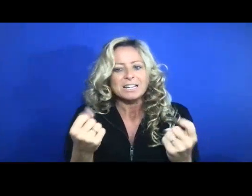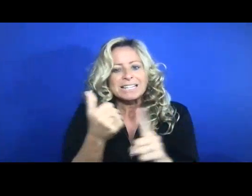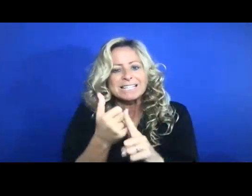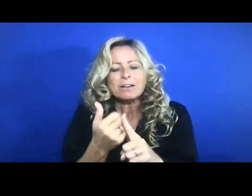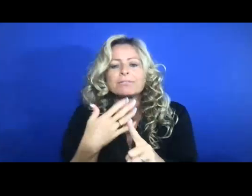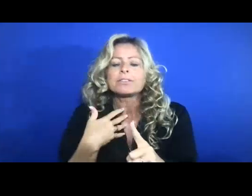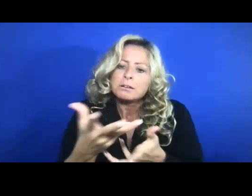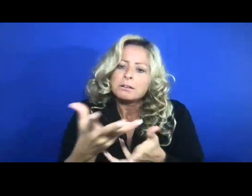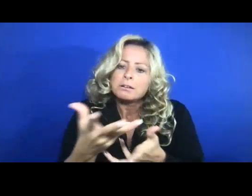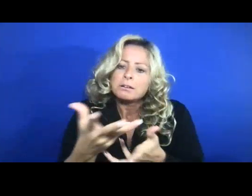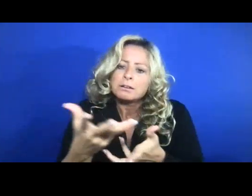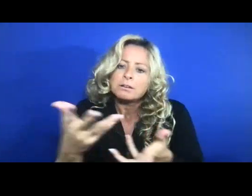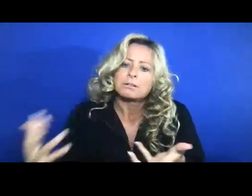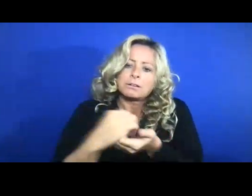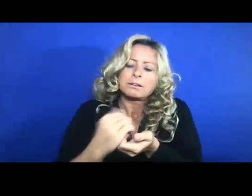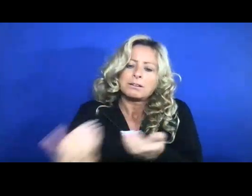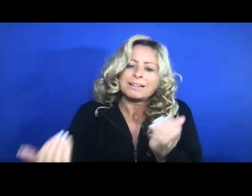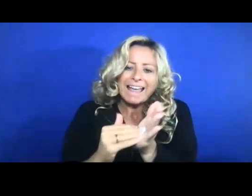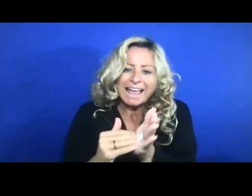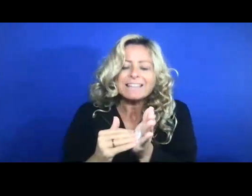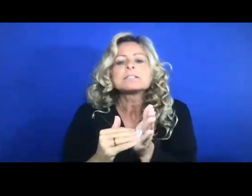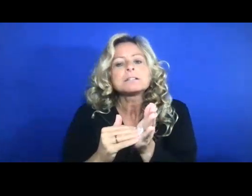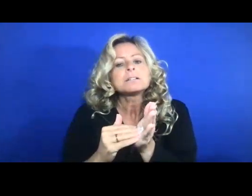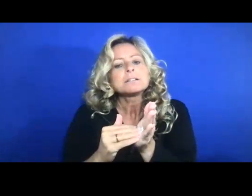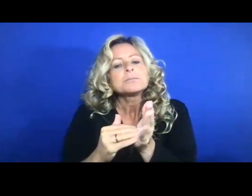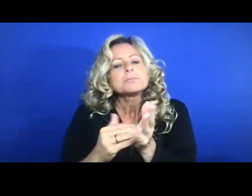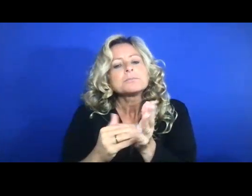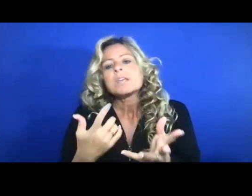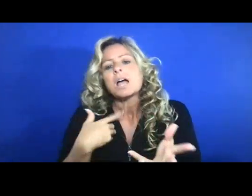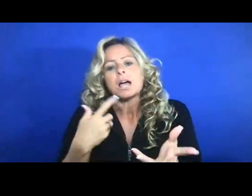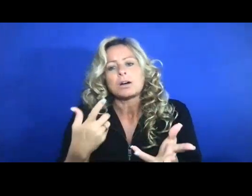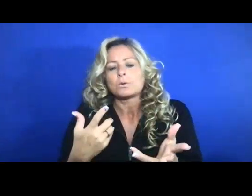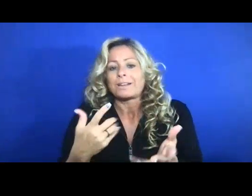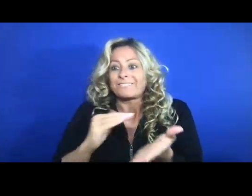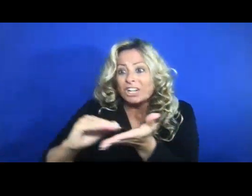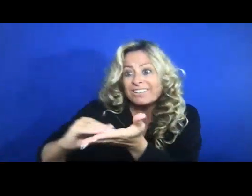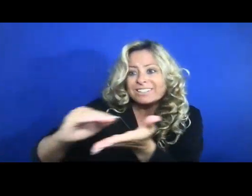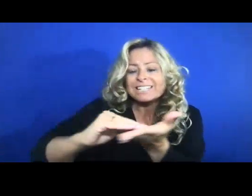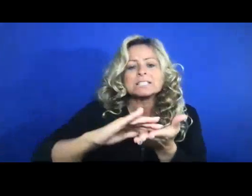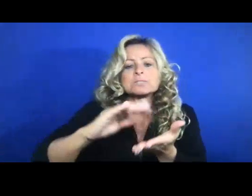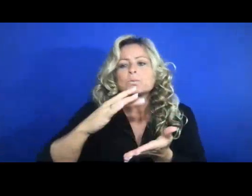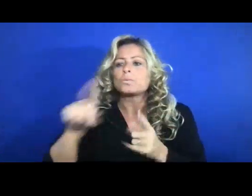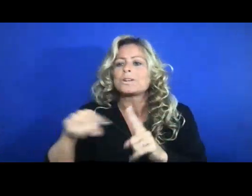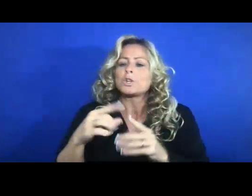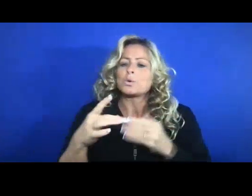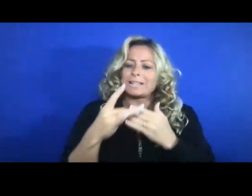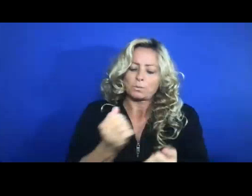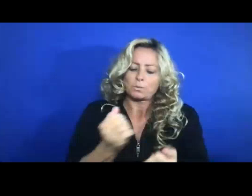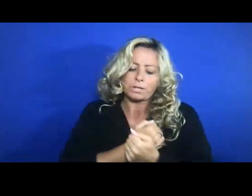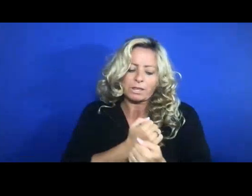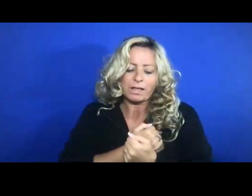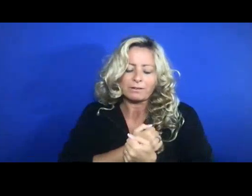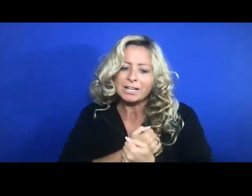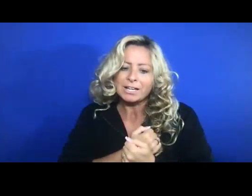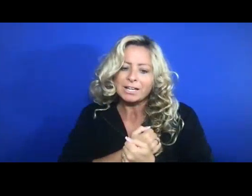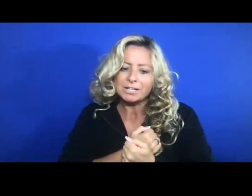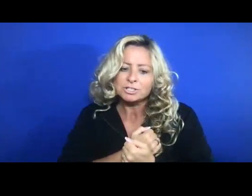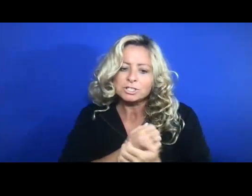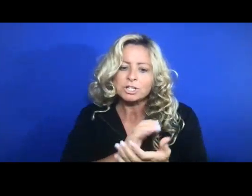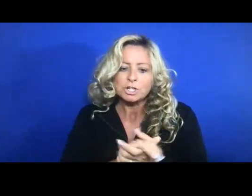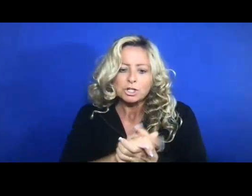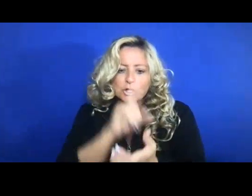reconciliation of family. And so when you lead with love and you believe in the tenet of hope and